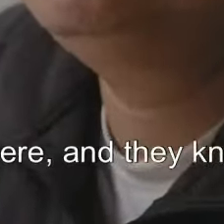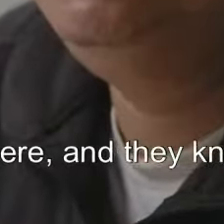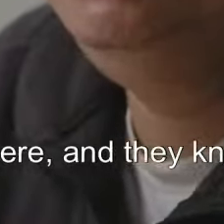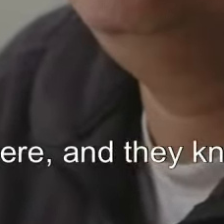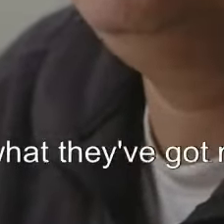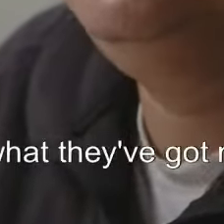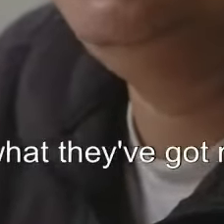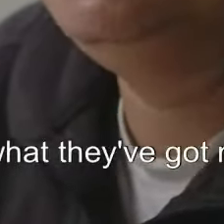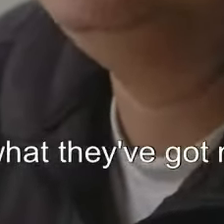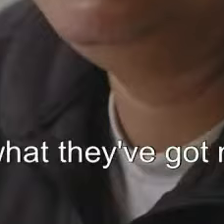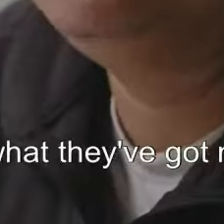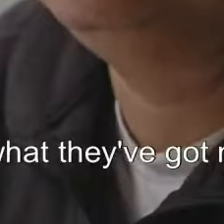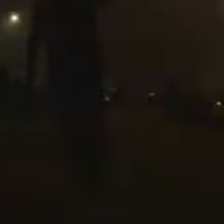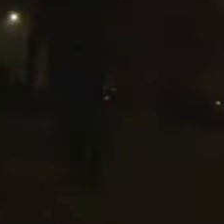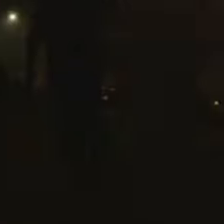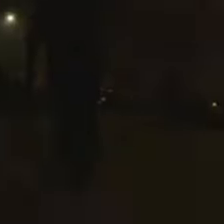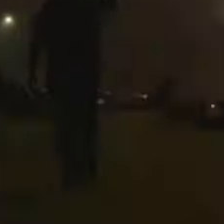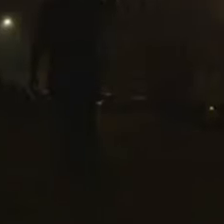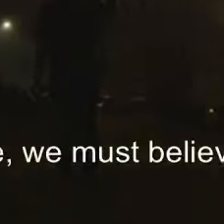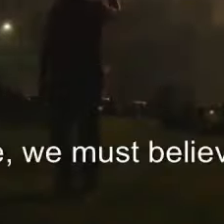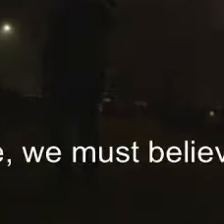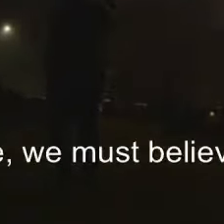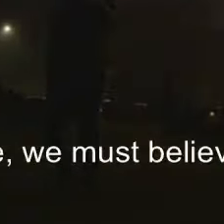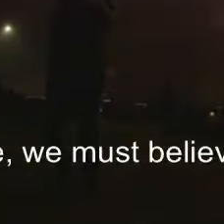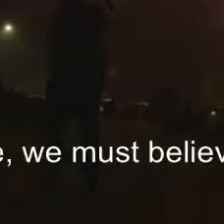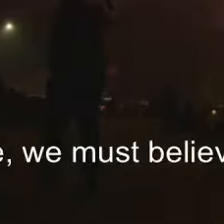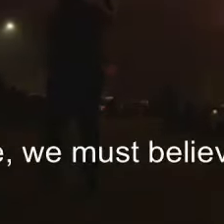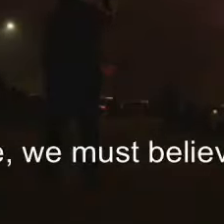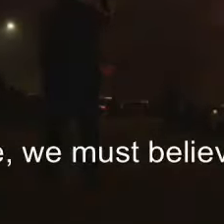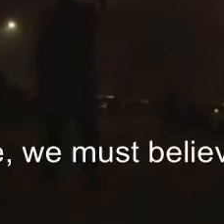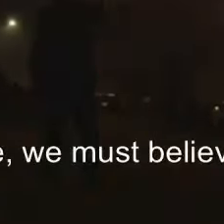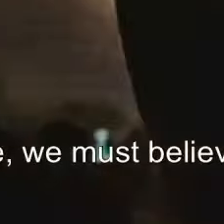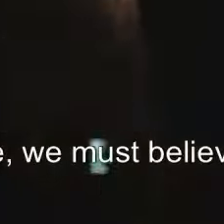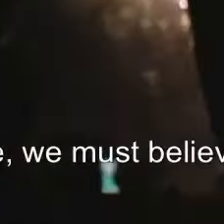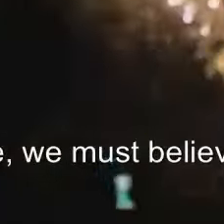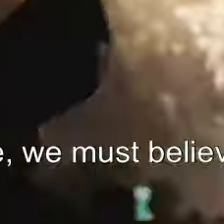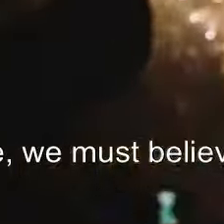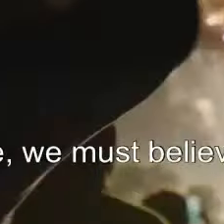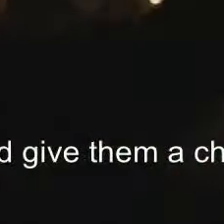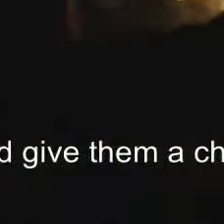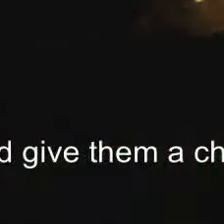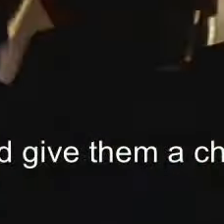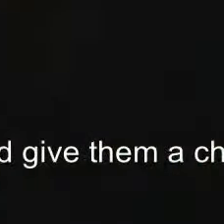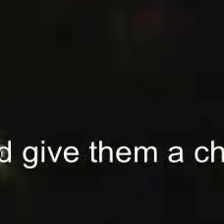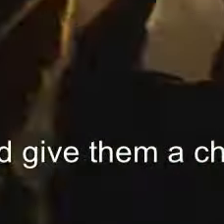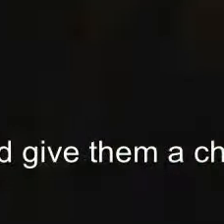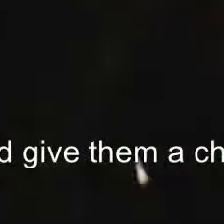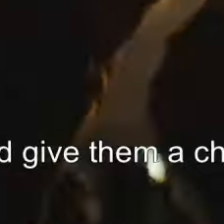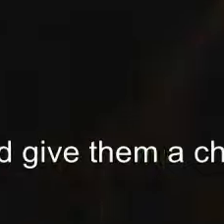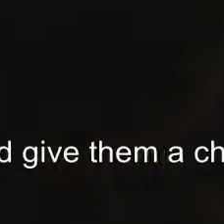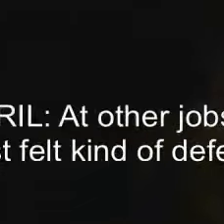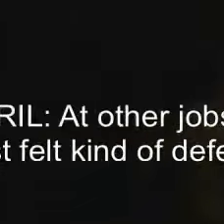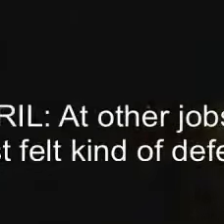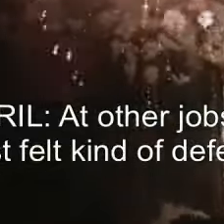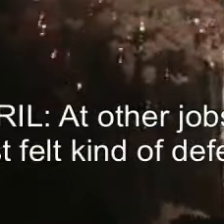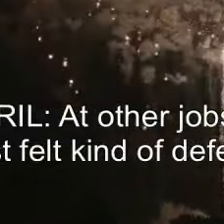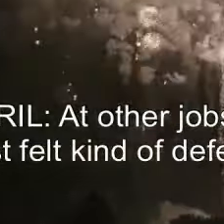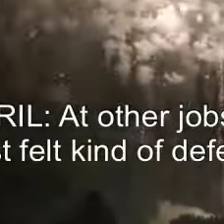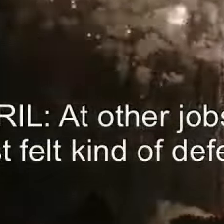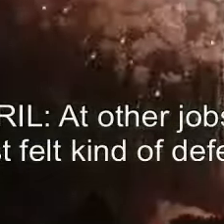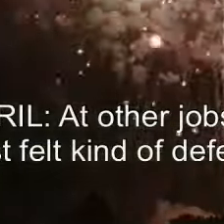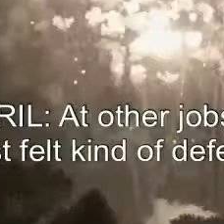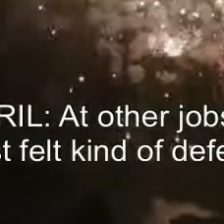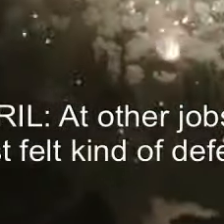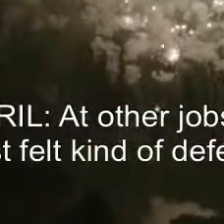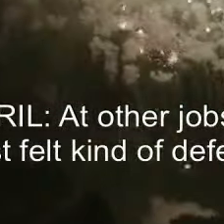they appreciate what they got now. Every culture, we must believe they can do it and give them a chance. At other jobs, they